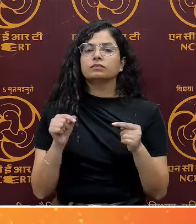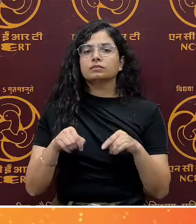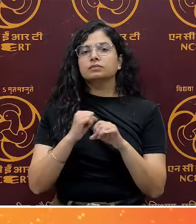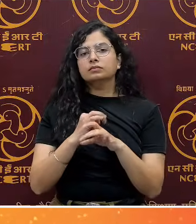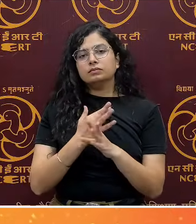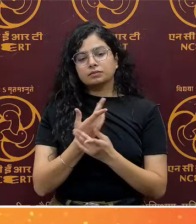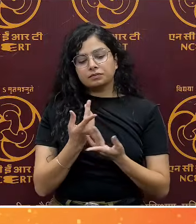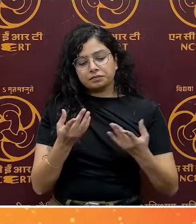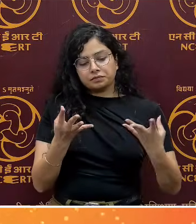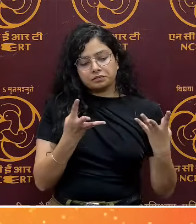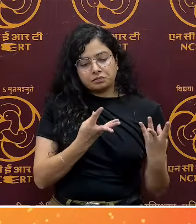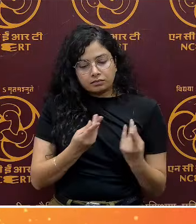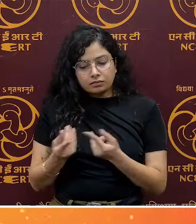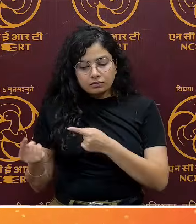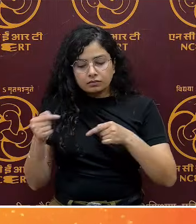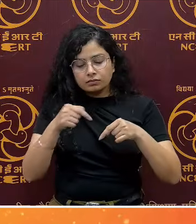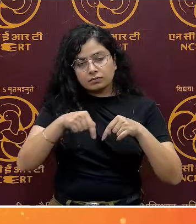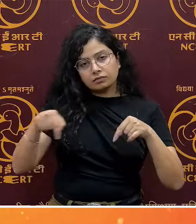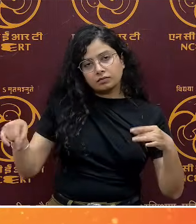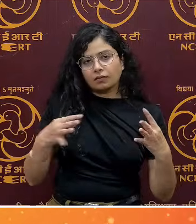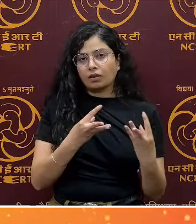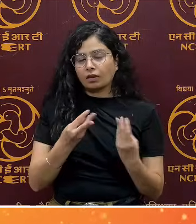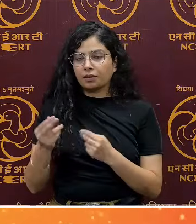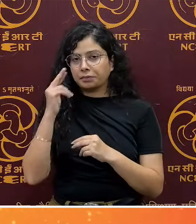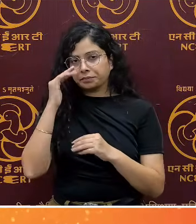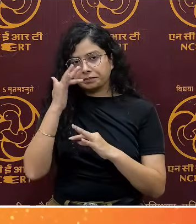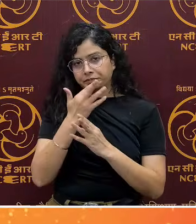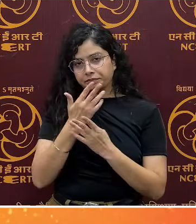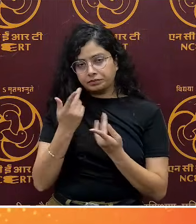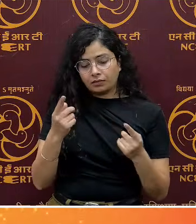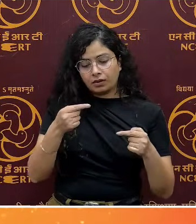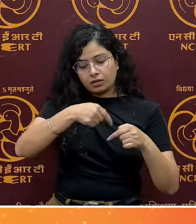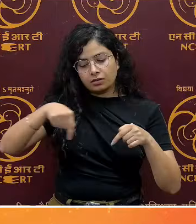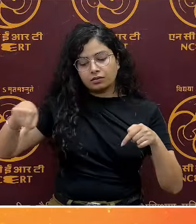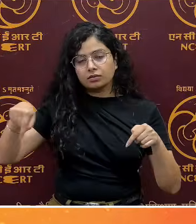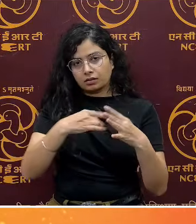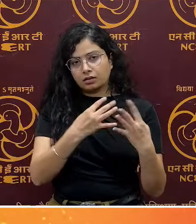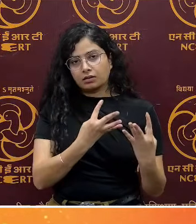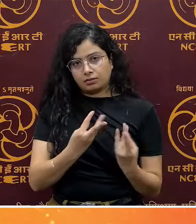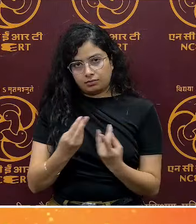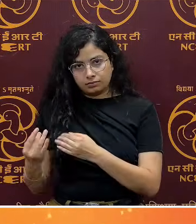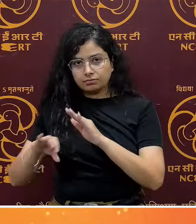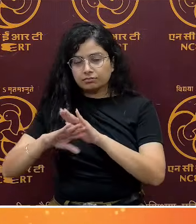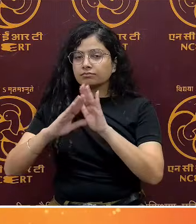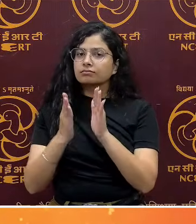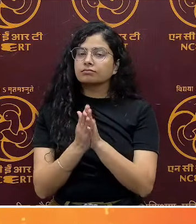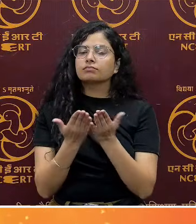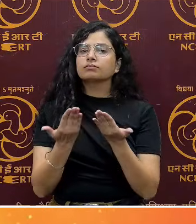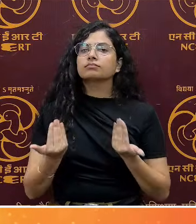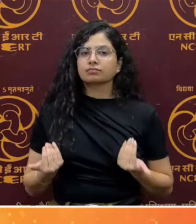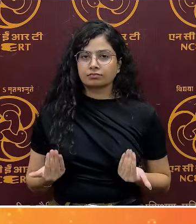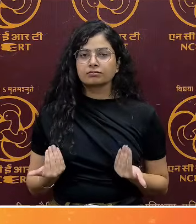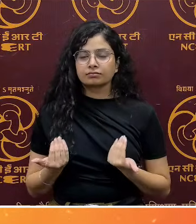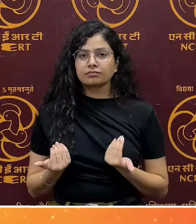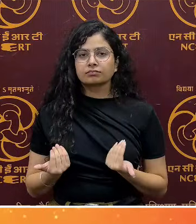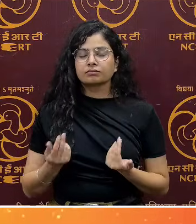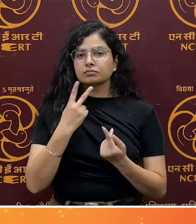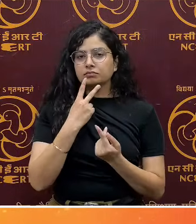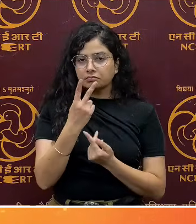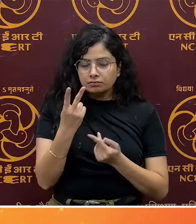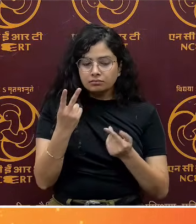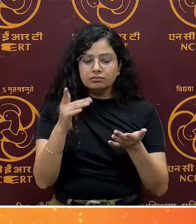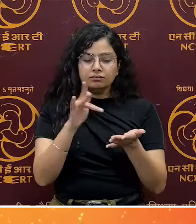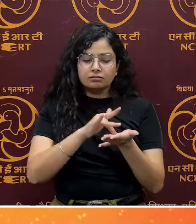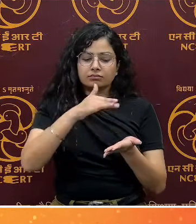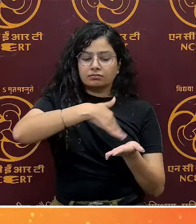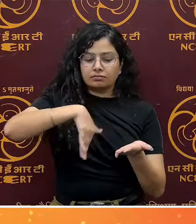series of these numbers so that we can add up these by seeing whether the